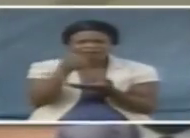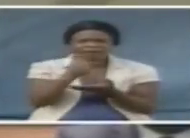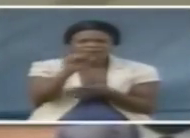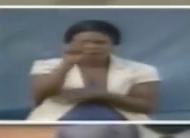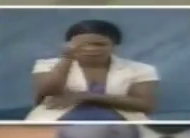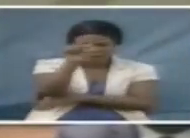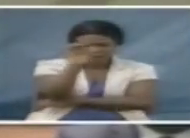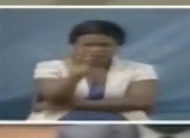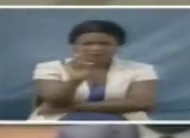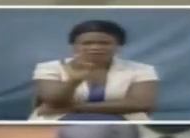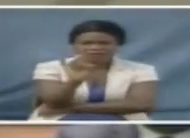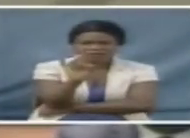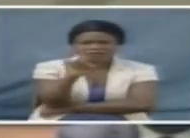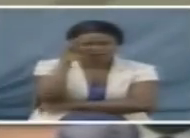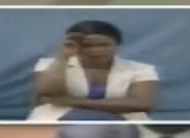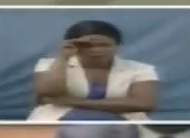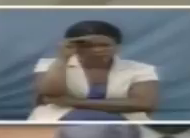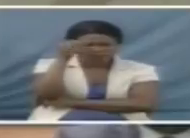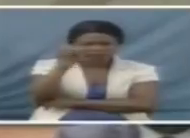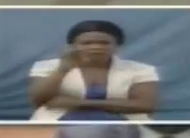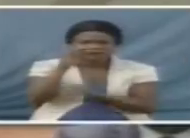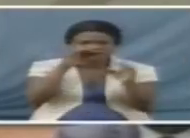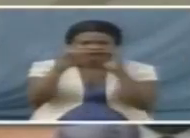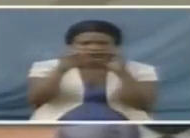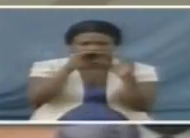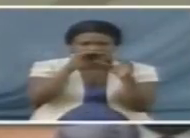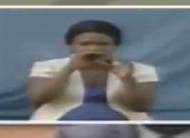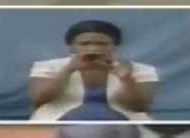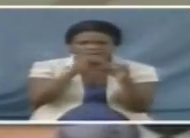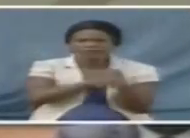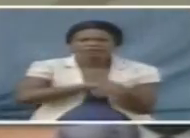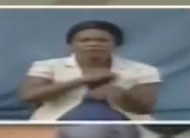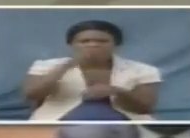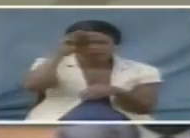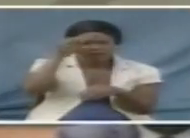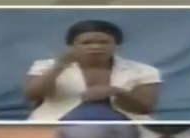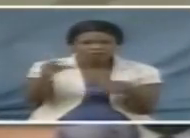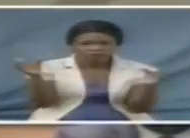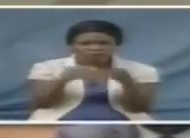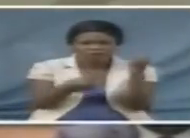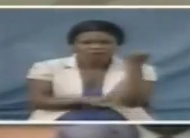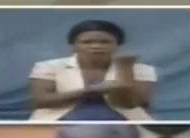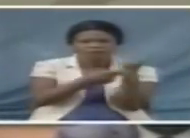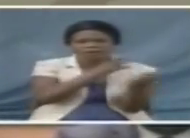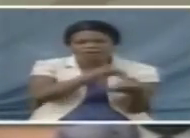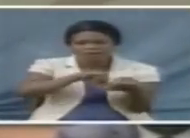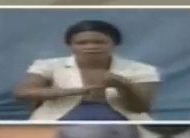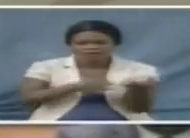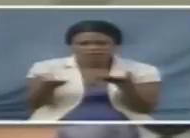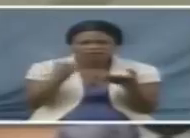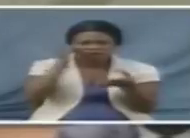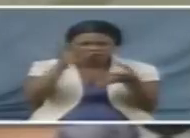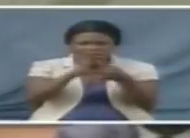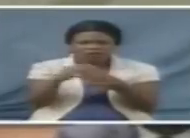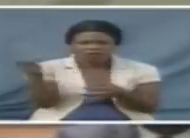the budget to output-based budgeting. In 2018, the Ministry of Community Development